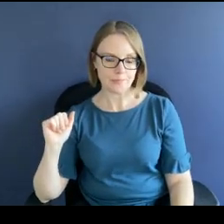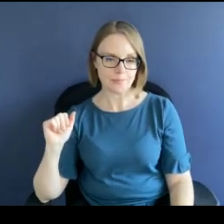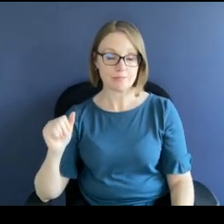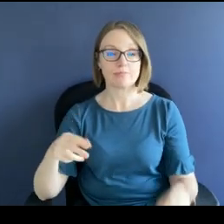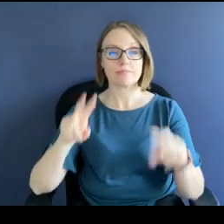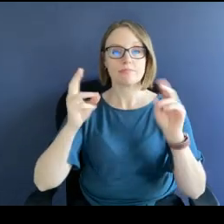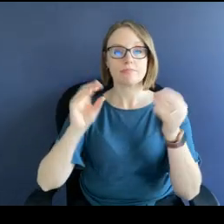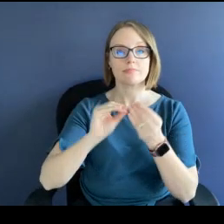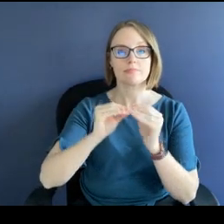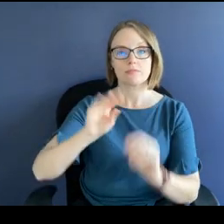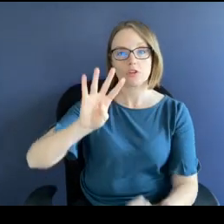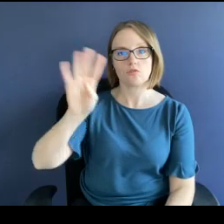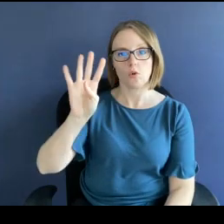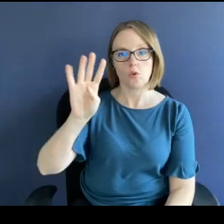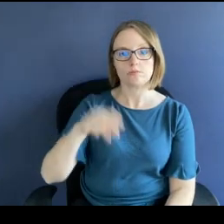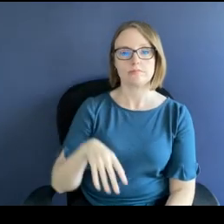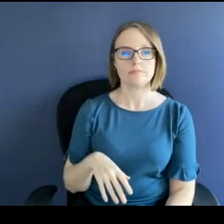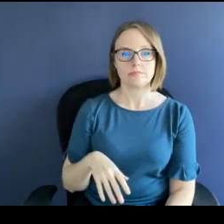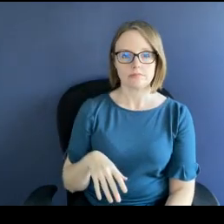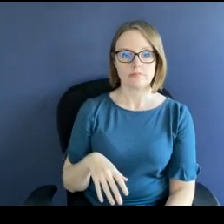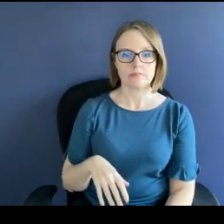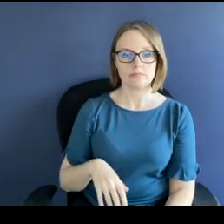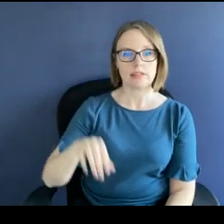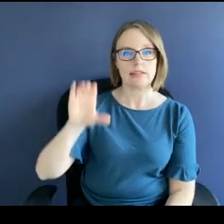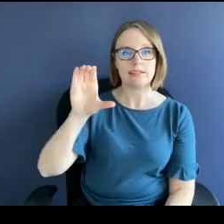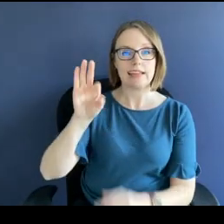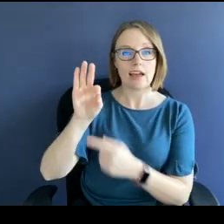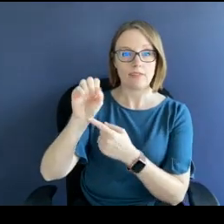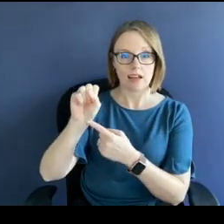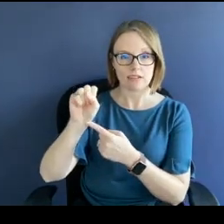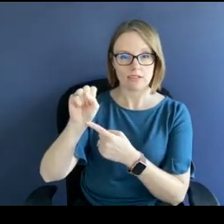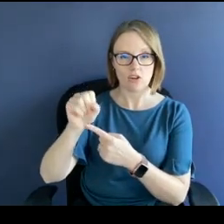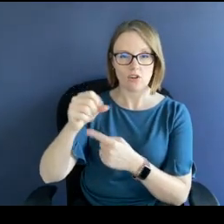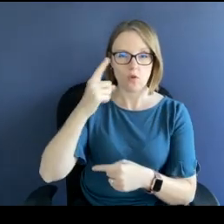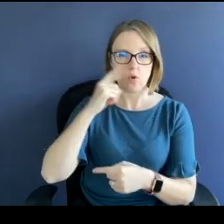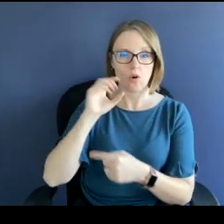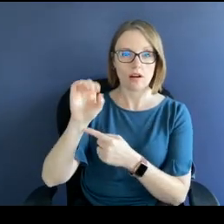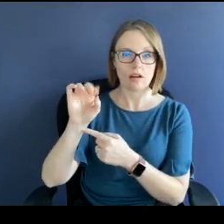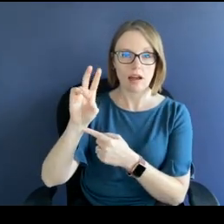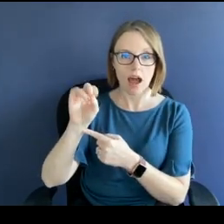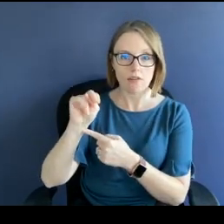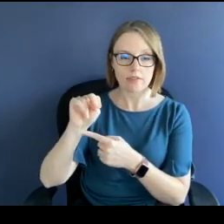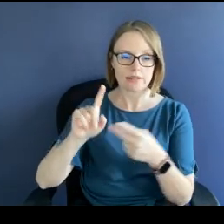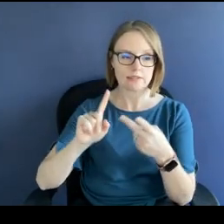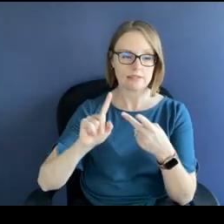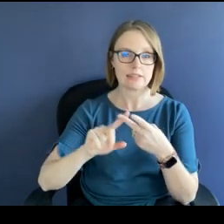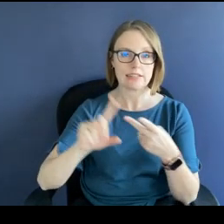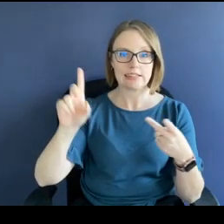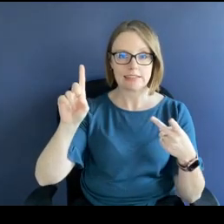Topic 4, CFS at ovens, dishwashers,